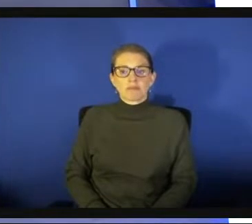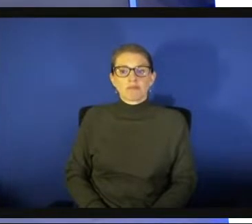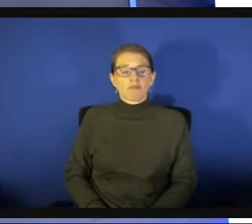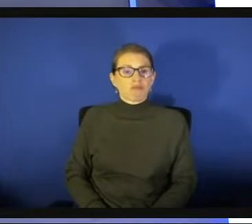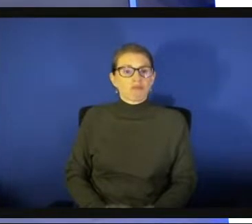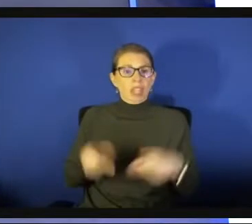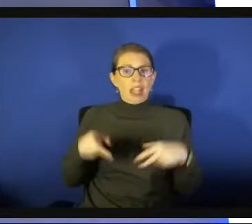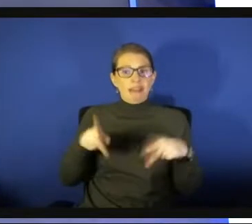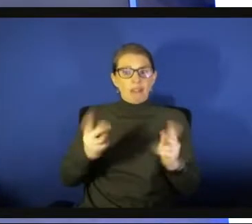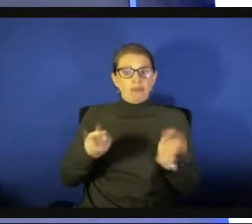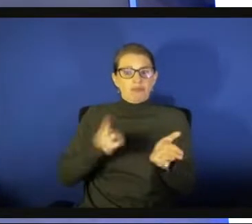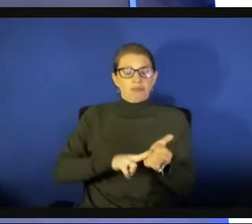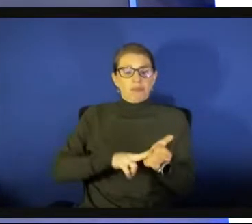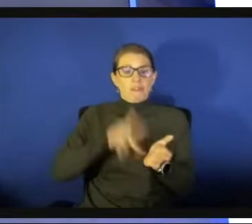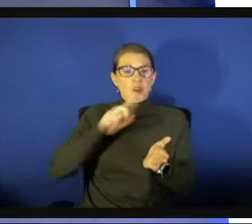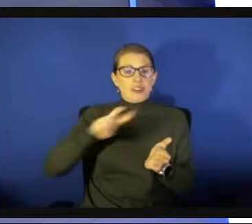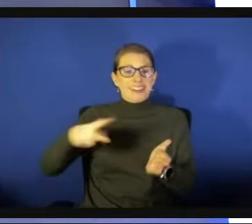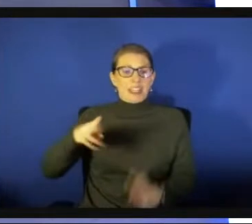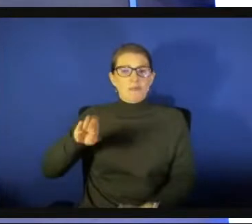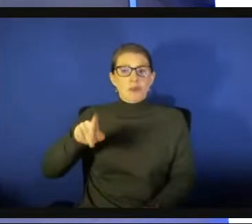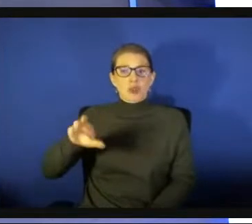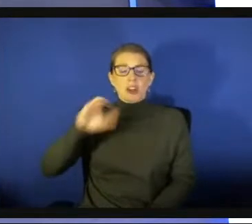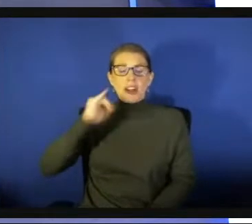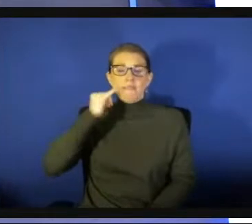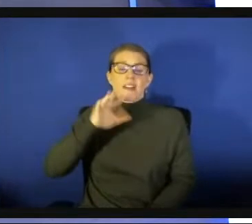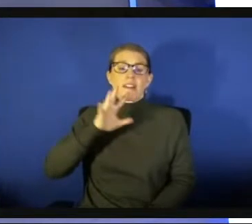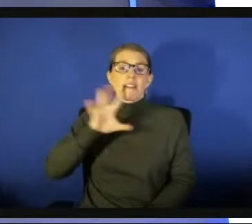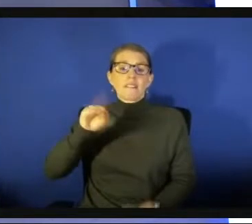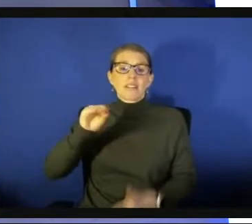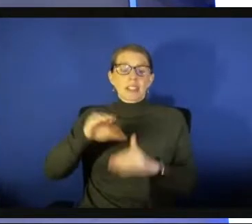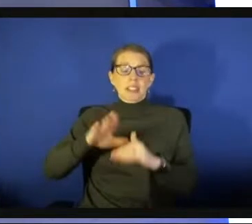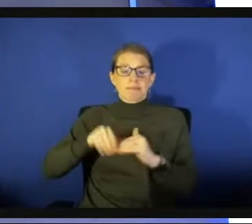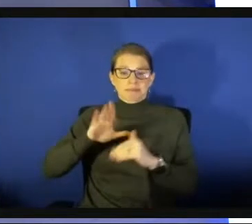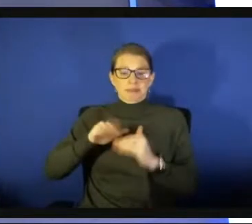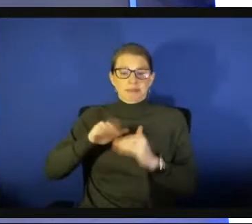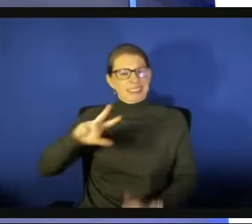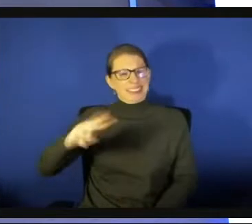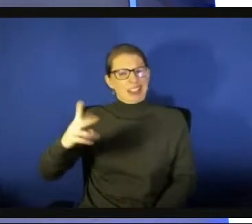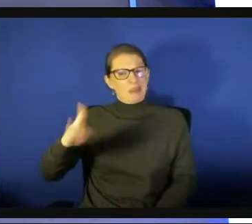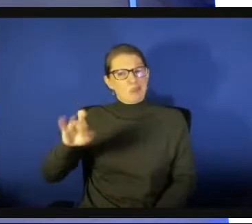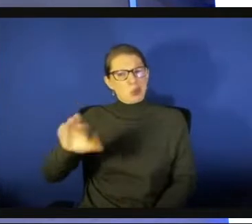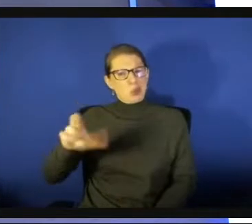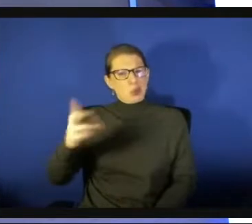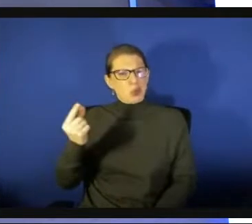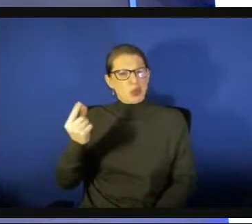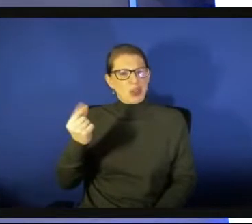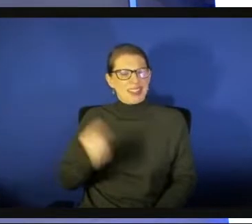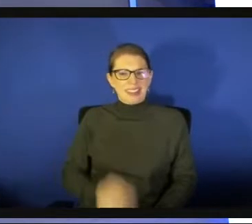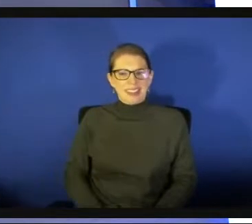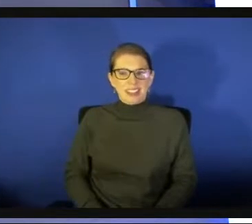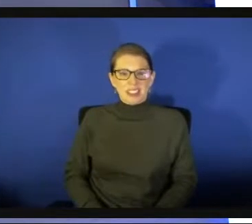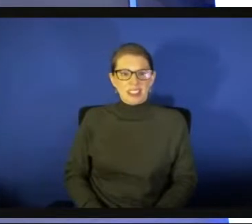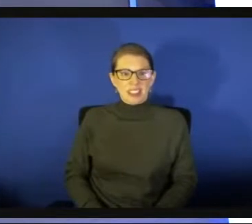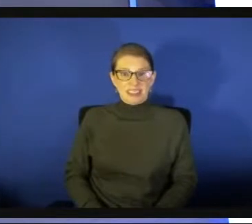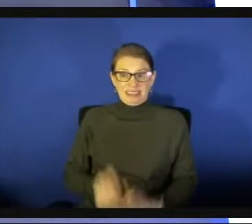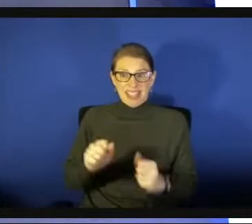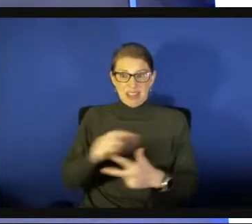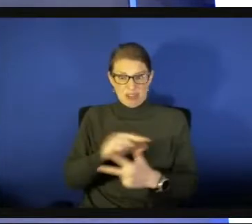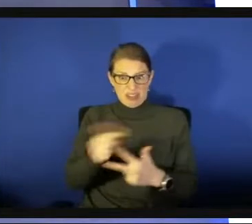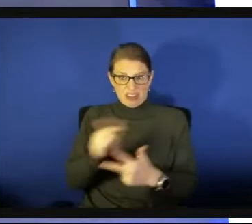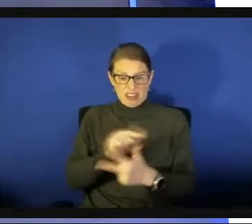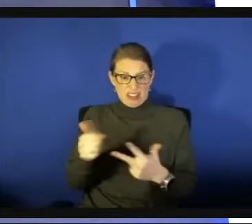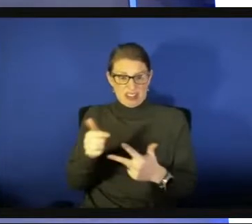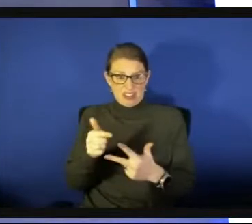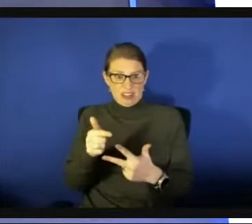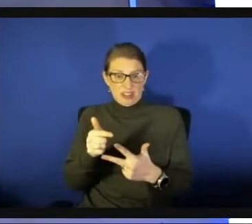50. People want to know, what does this second booster do, and are we supposed to mix and match or go with the same one that you got for the